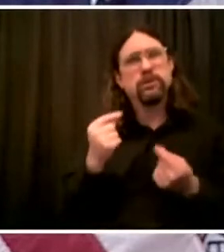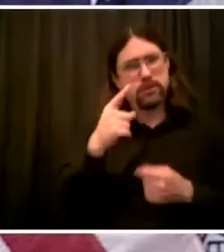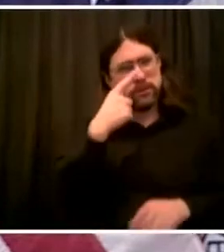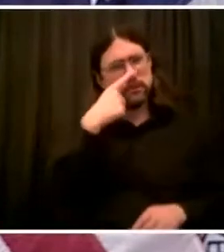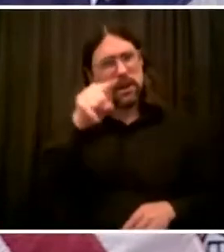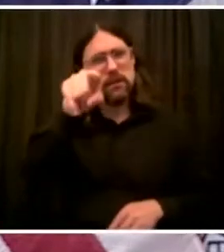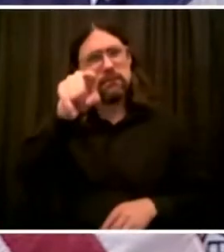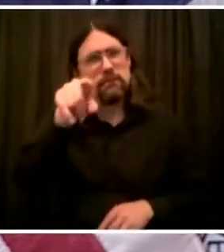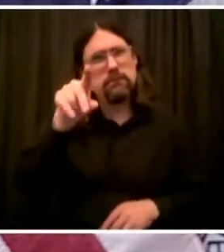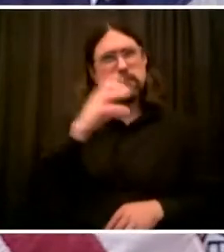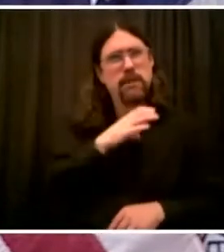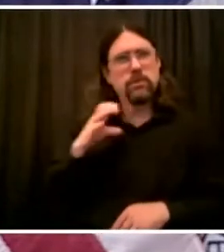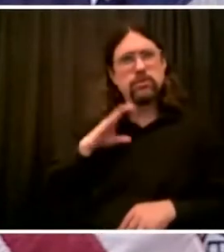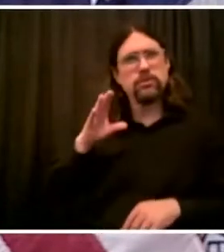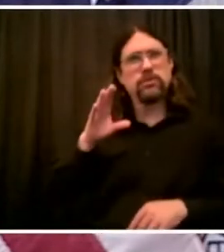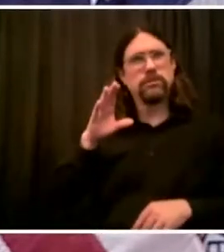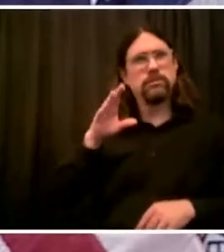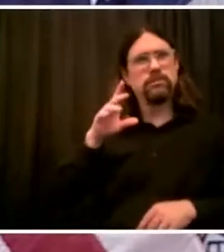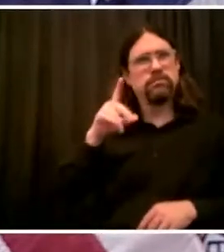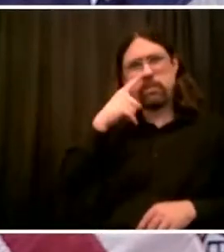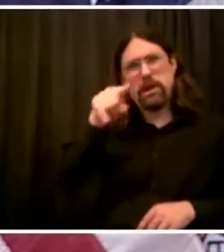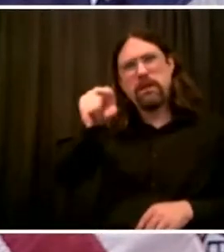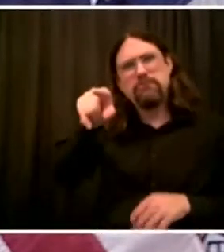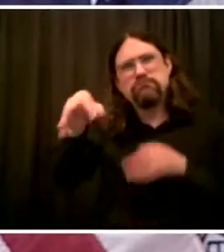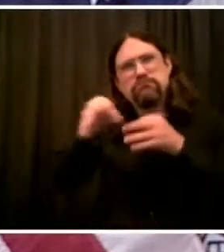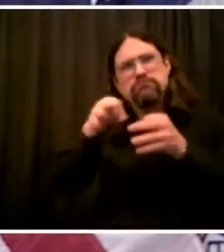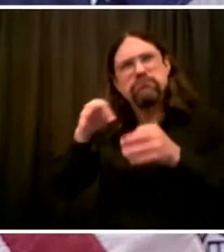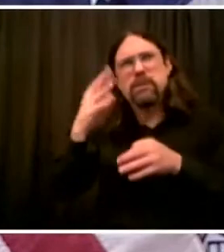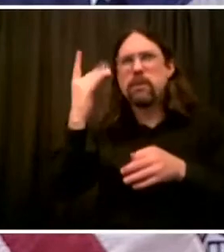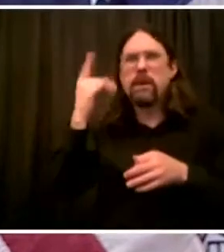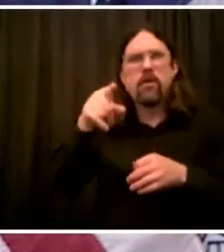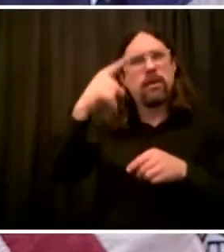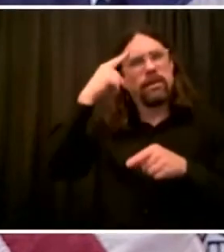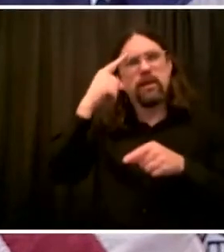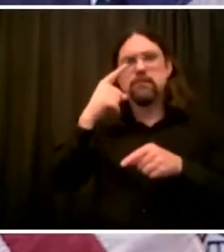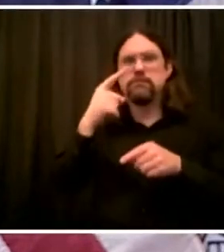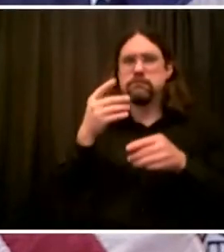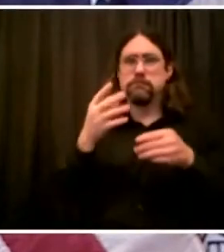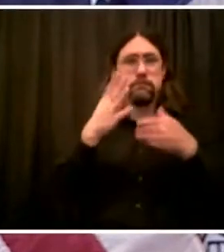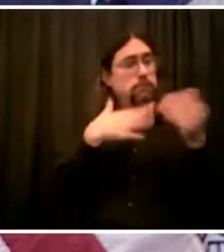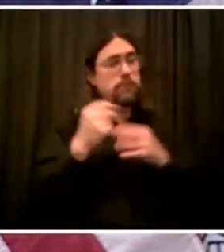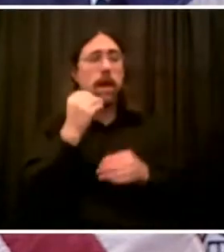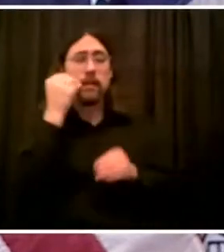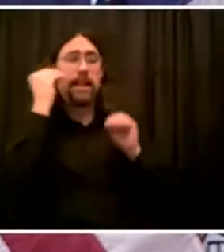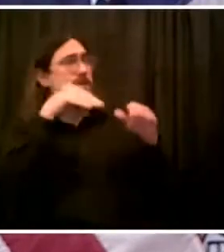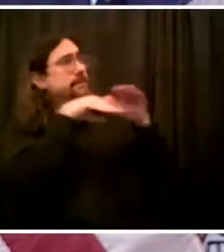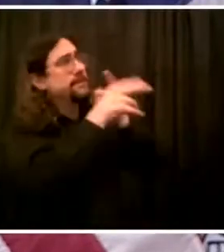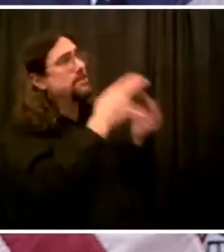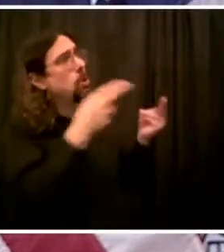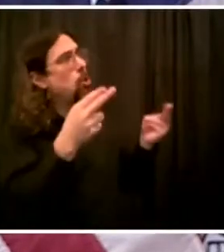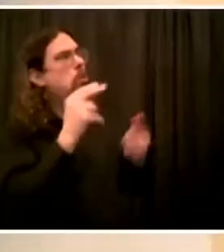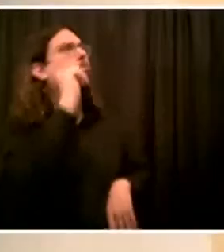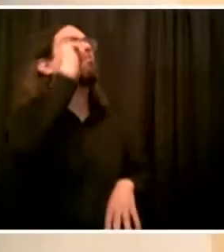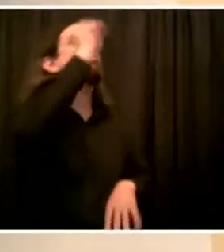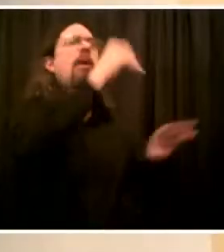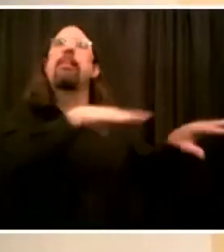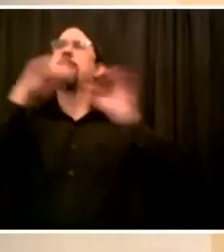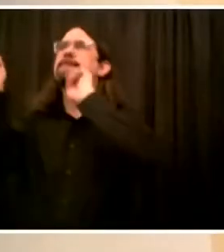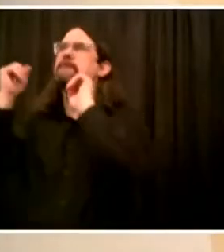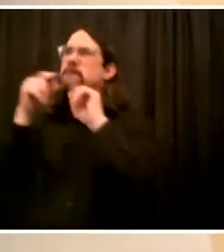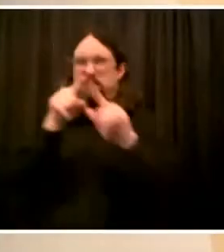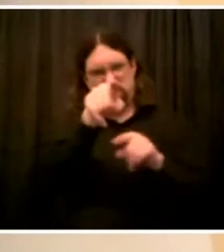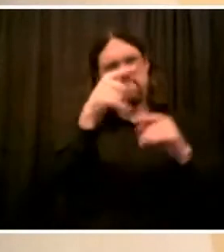you didn't have before with that individual? Sure, and if I could just reiterate, if you told me